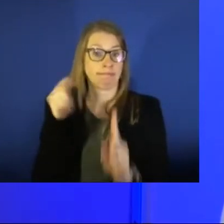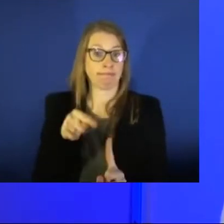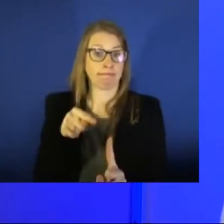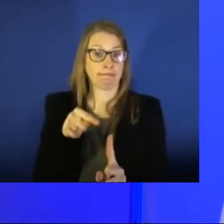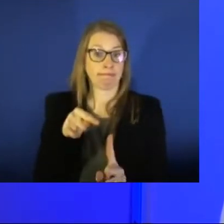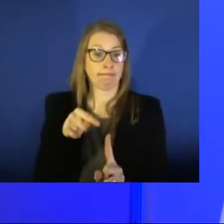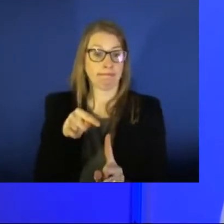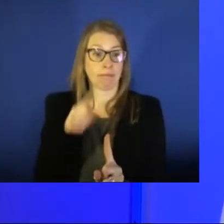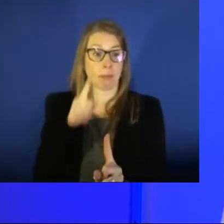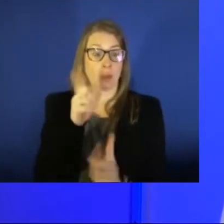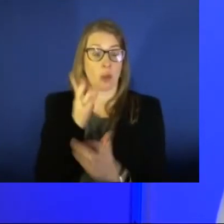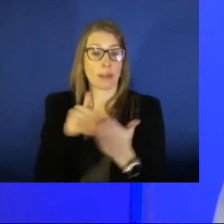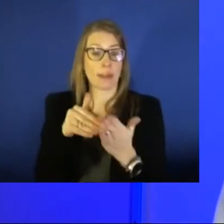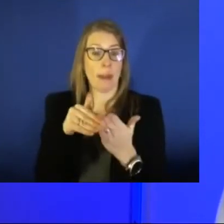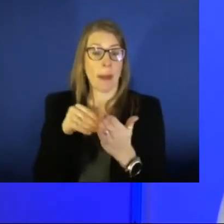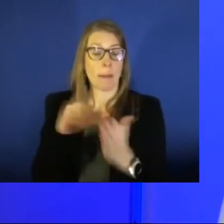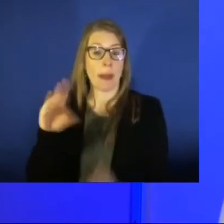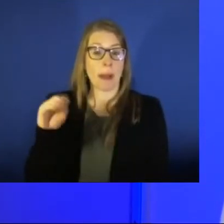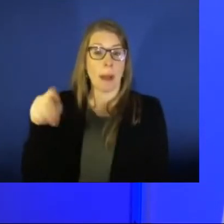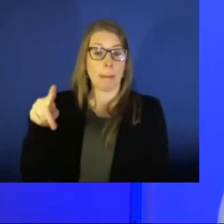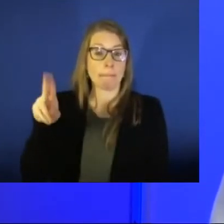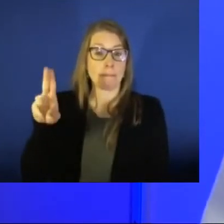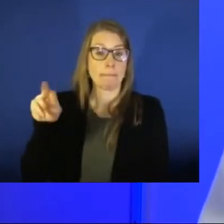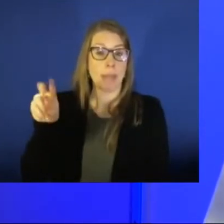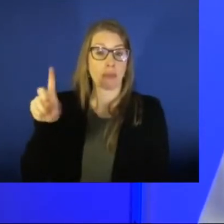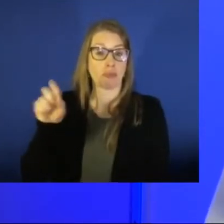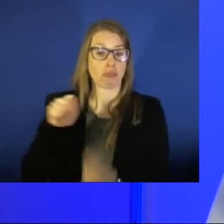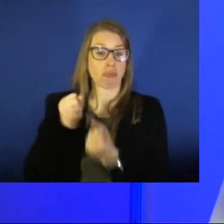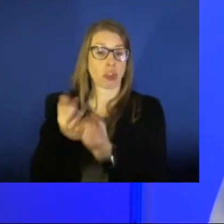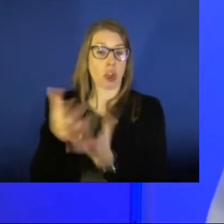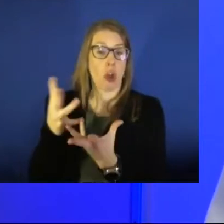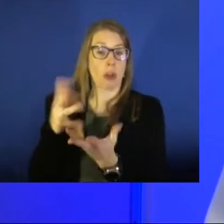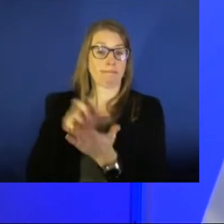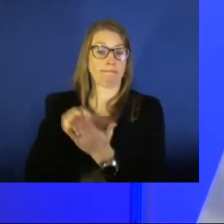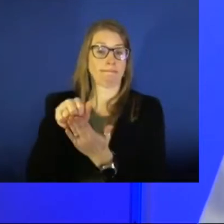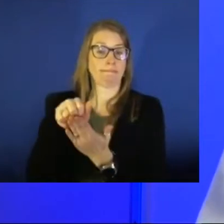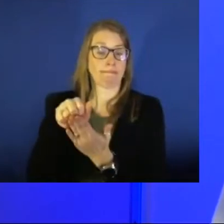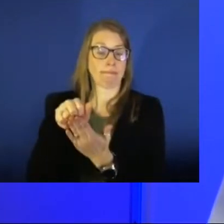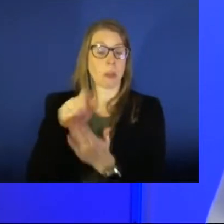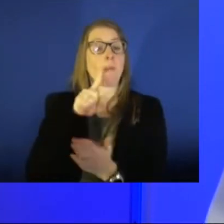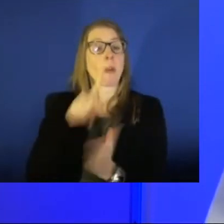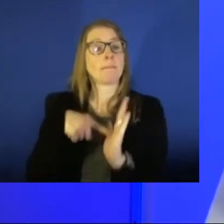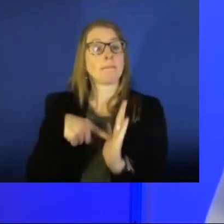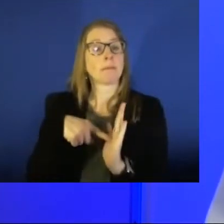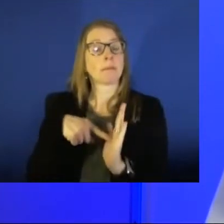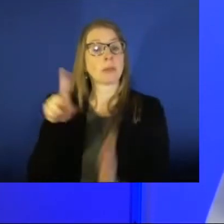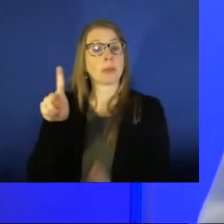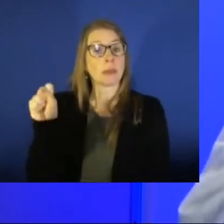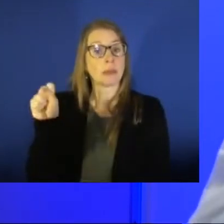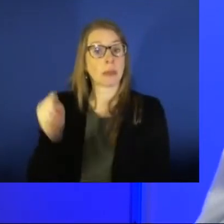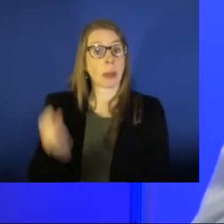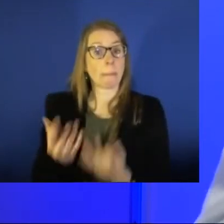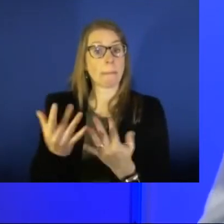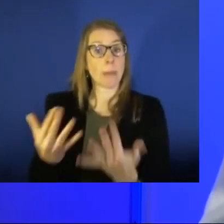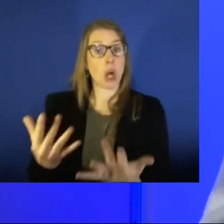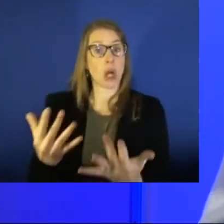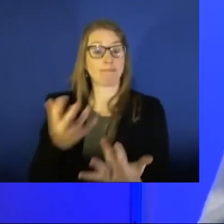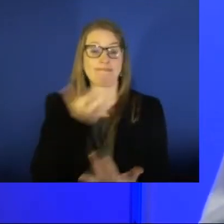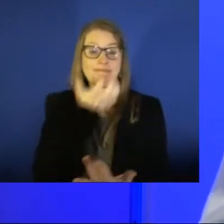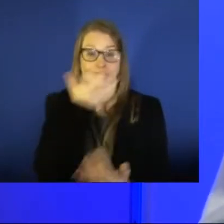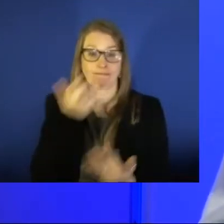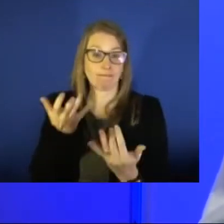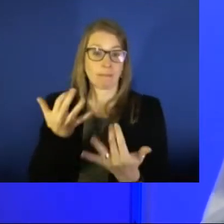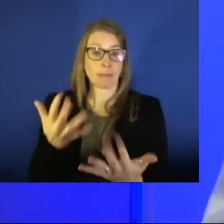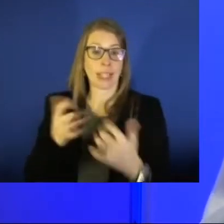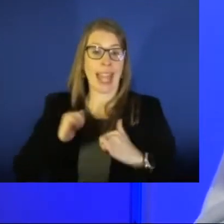these compounds that could lead to cancer. Now, we all know, for instance, in Kansas, when they burn the prairies, asthma goes up in the people